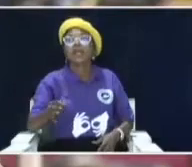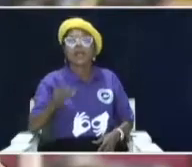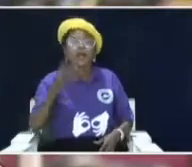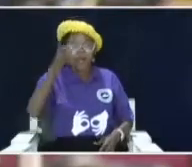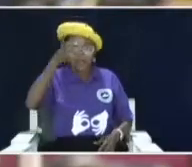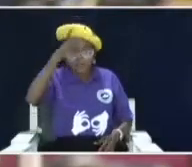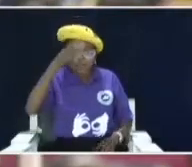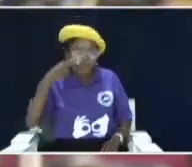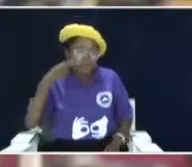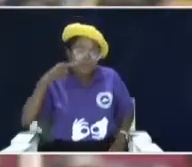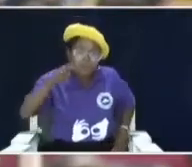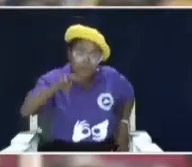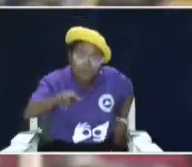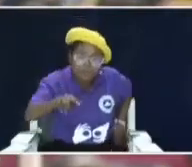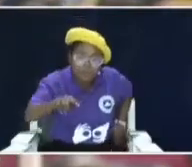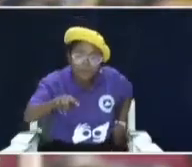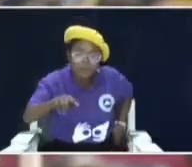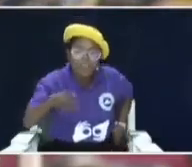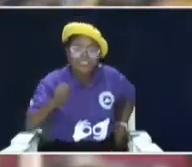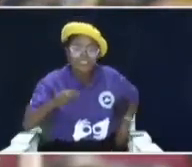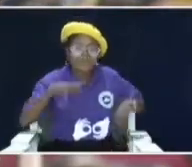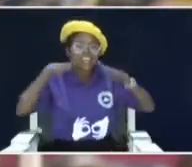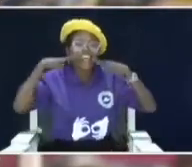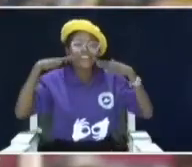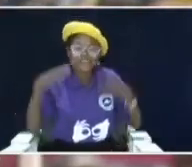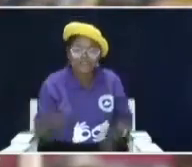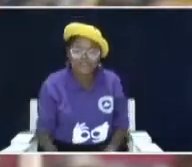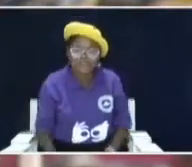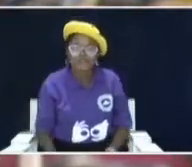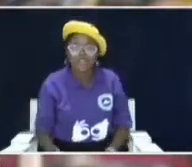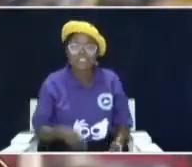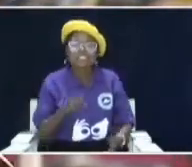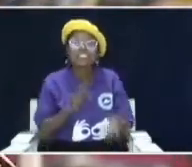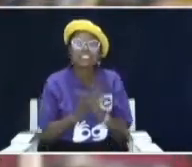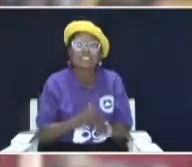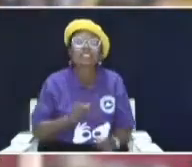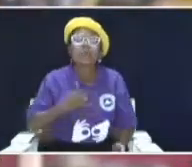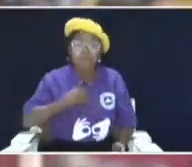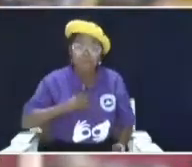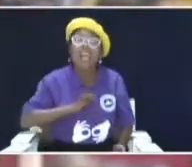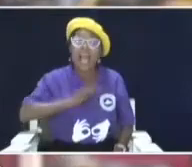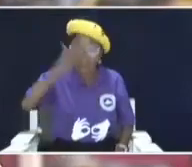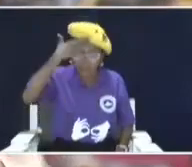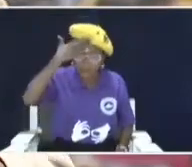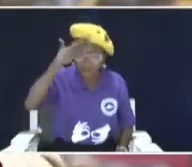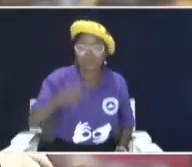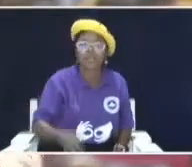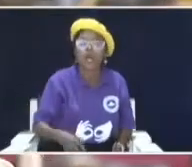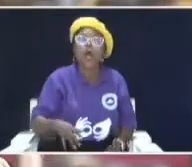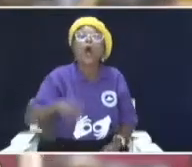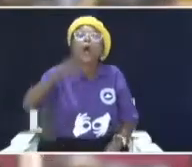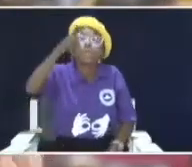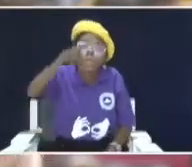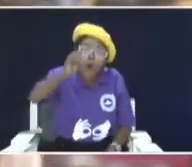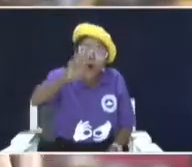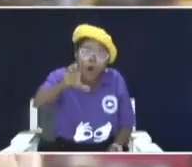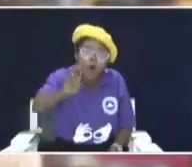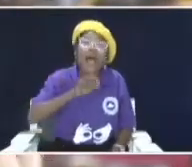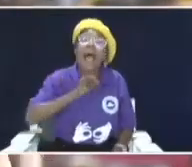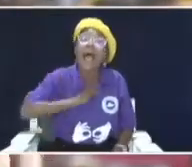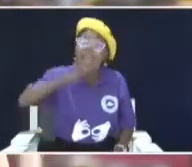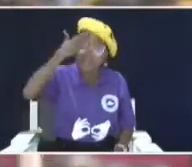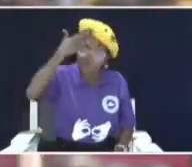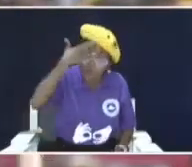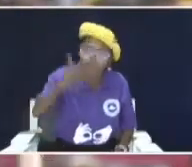them. The man laughed. He said, Jesus, I know. Paul, I